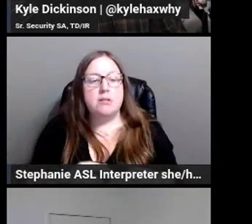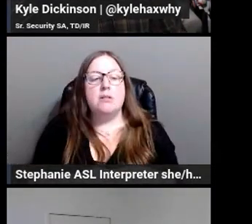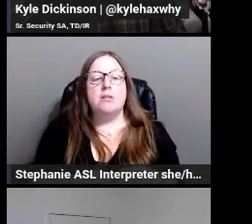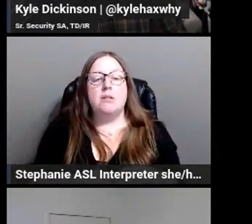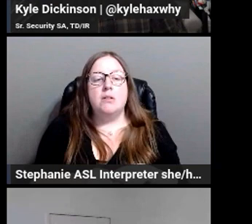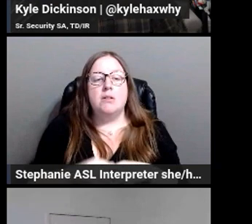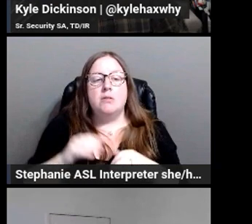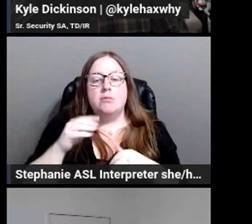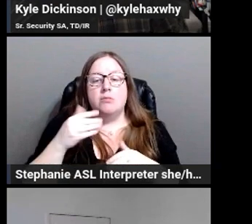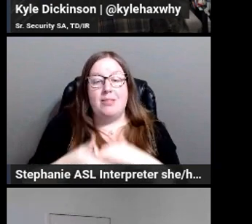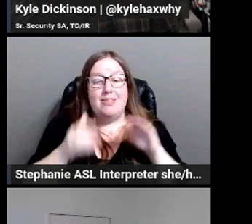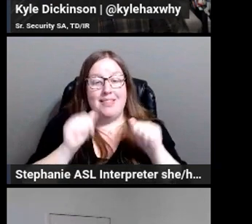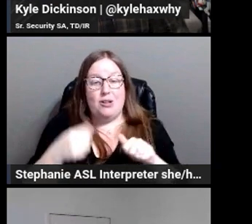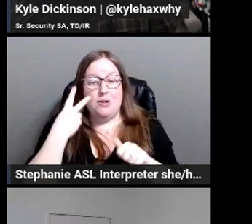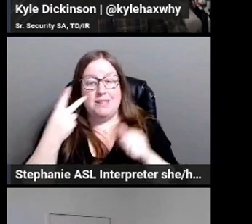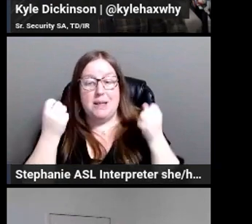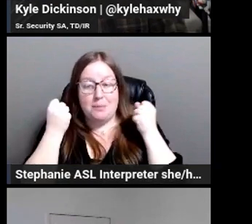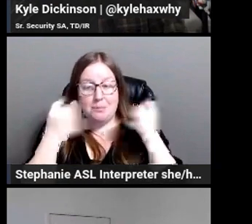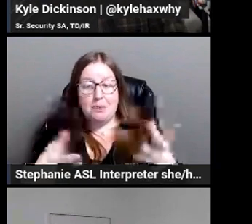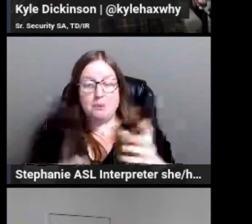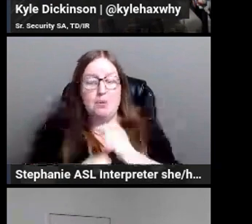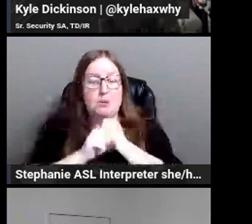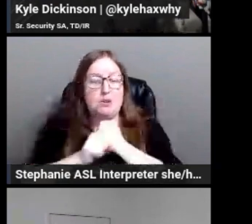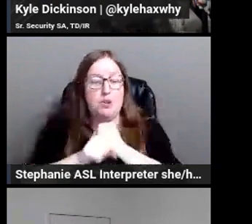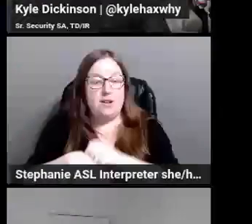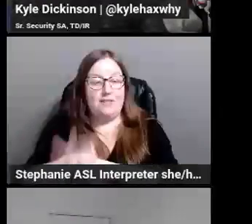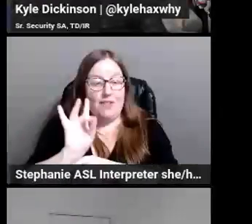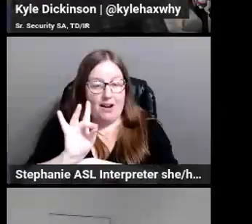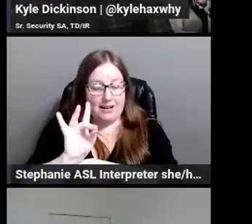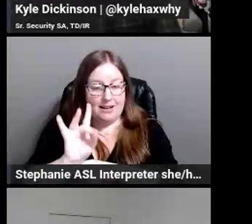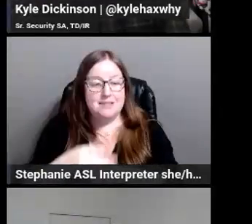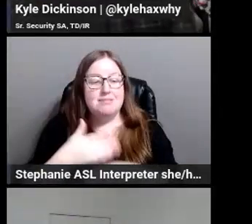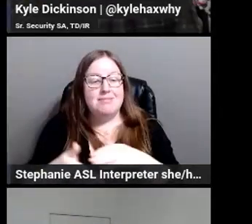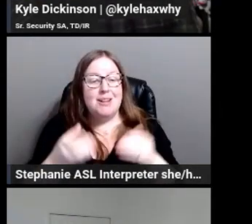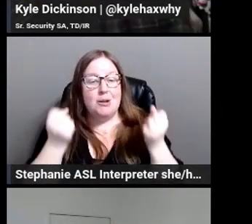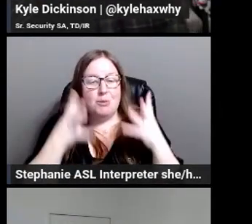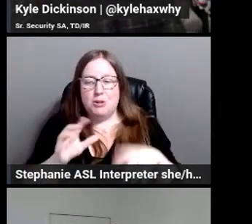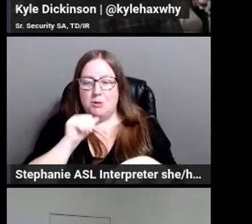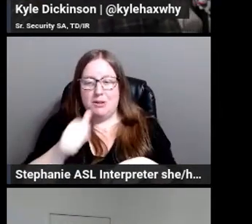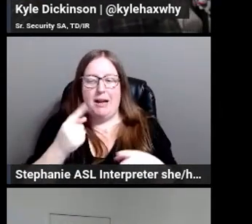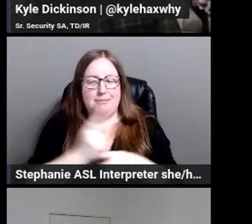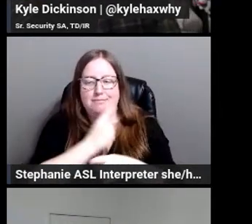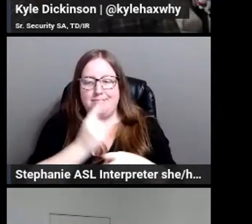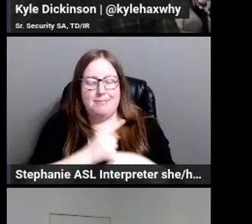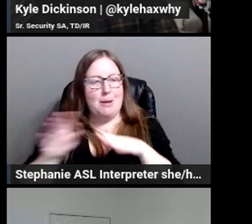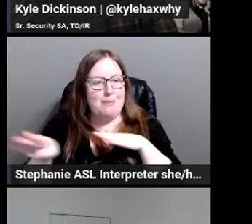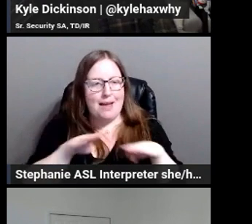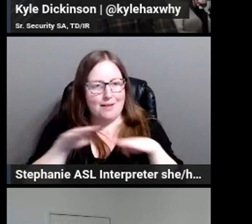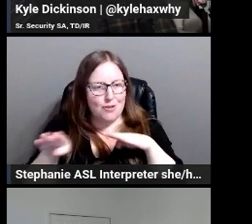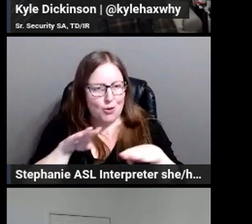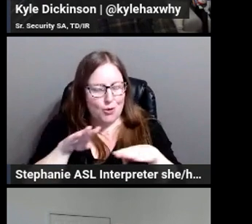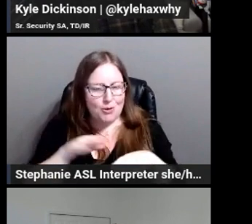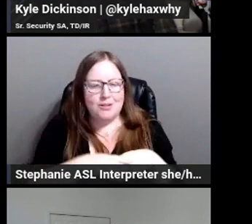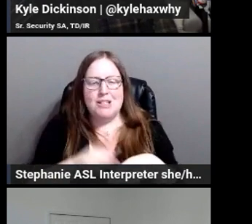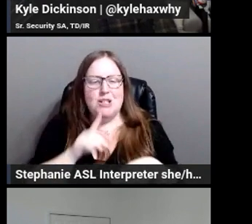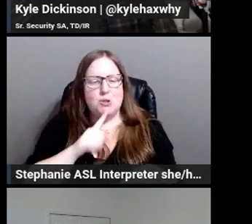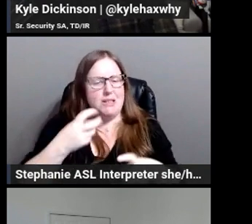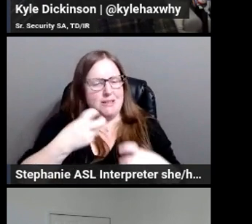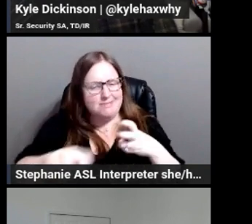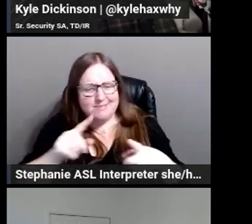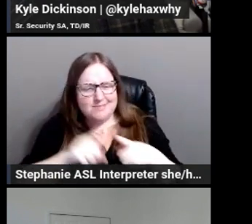bring like multiple security findings, and they can do like multiple unusual behavior. So it's hard to kind of connect the